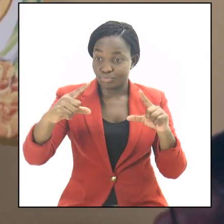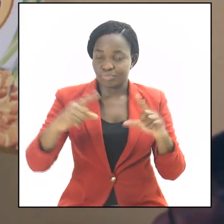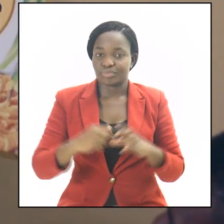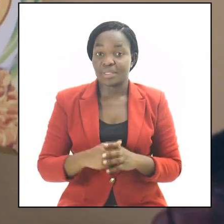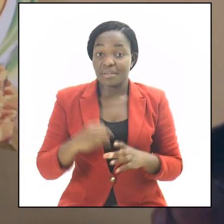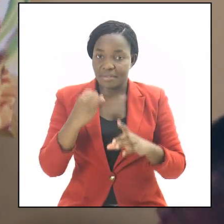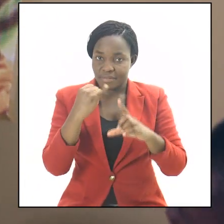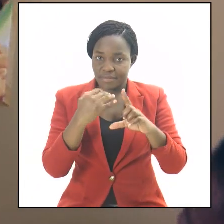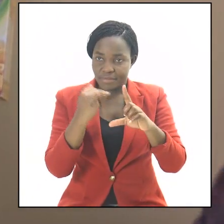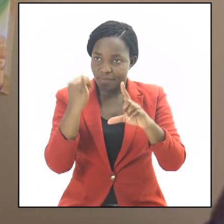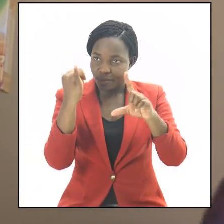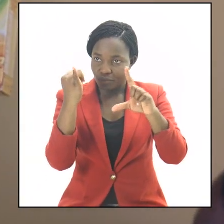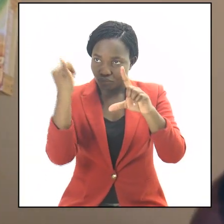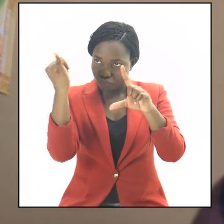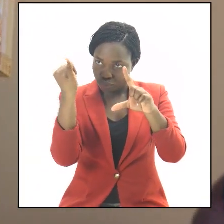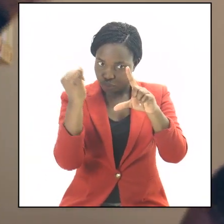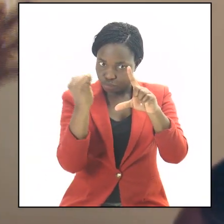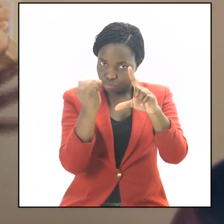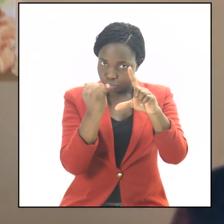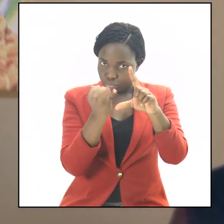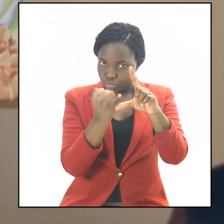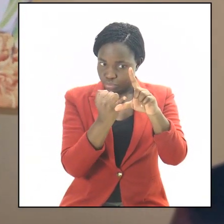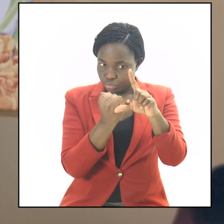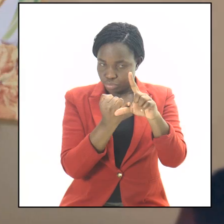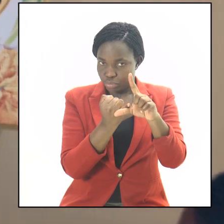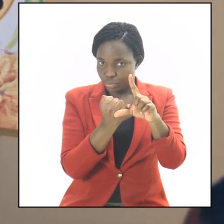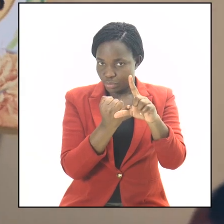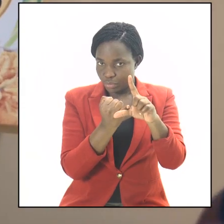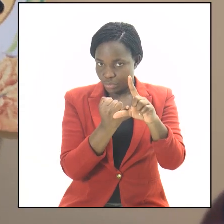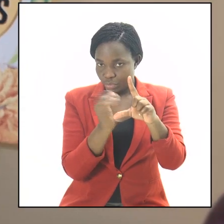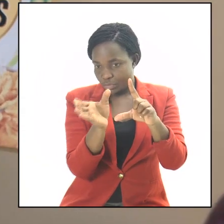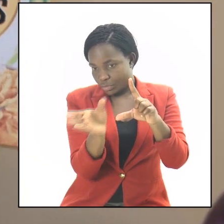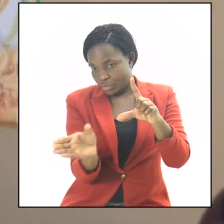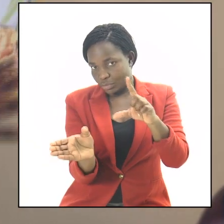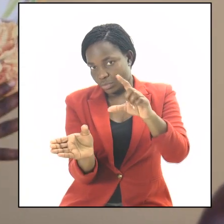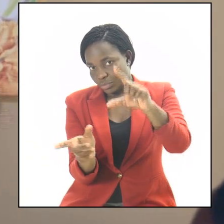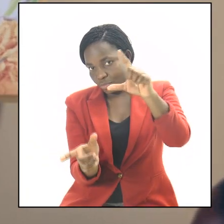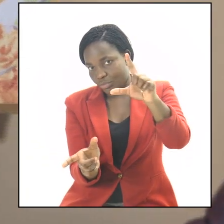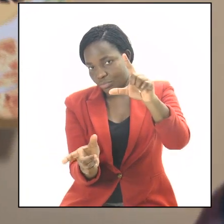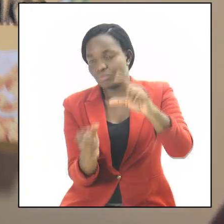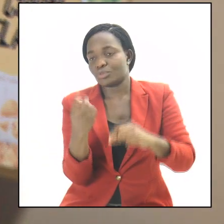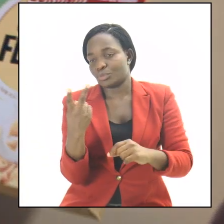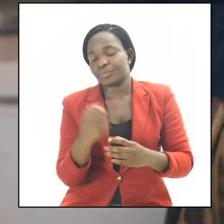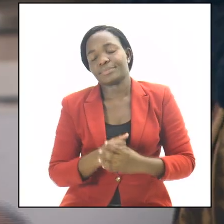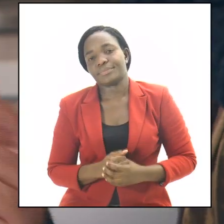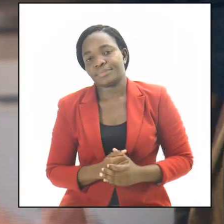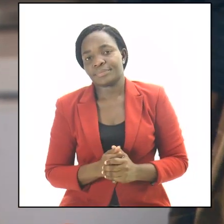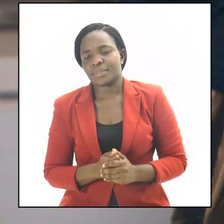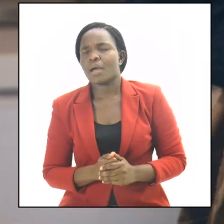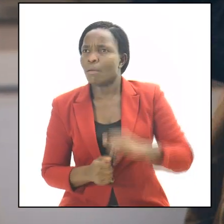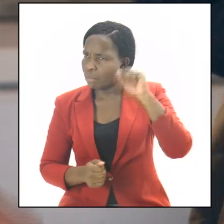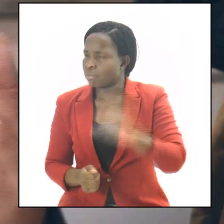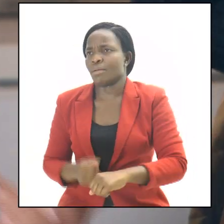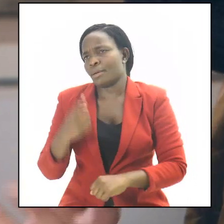a line from this other corner to the opposite, it still consists of 2 triangles. That's